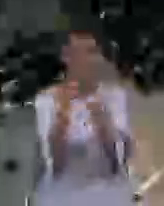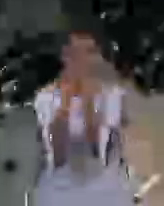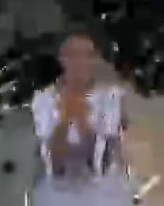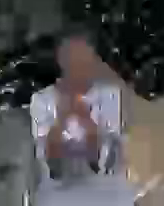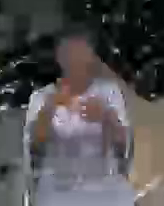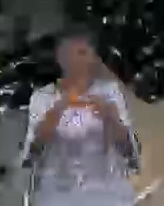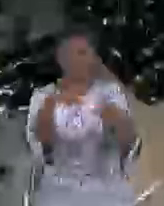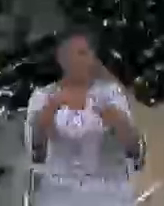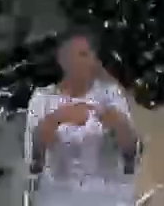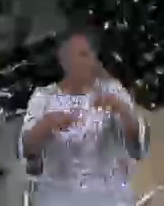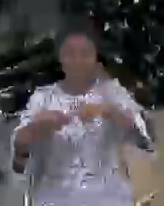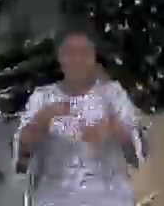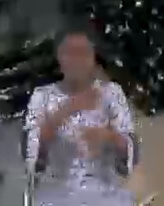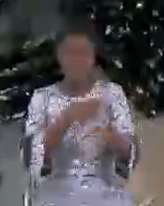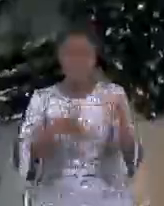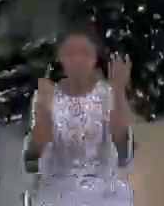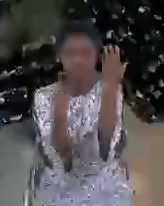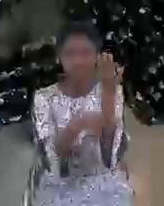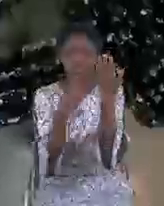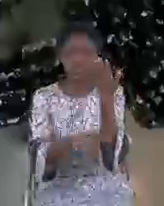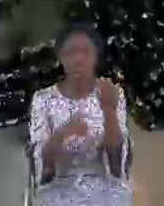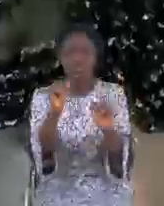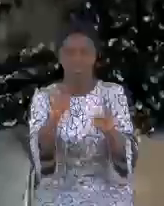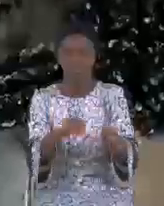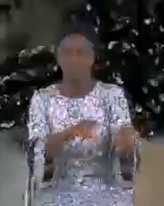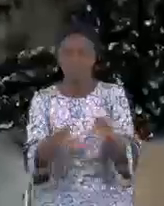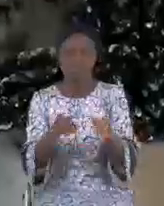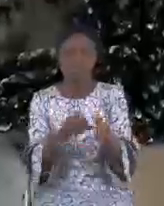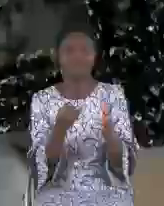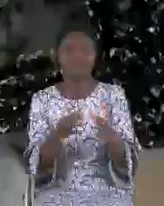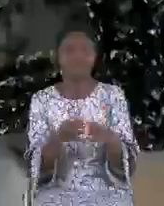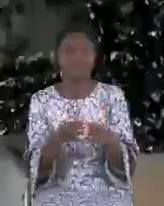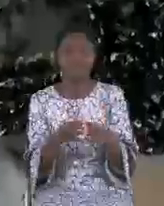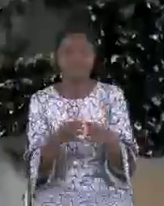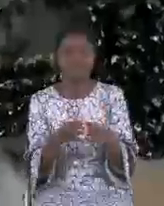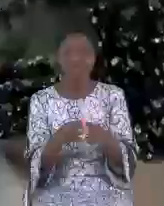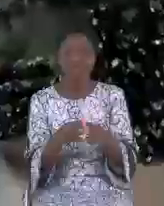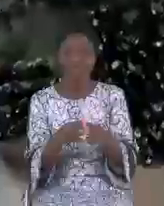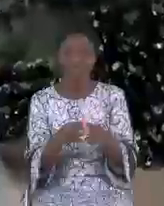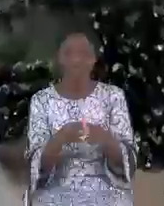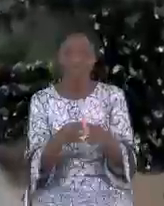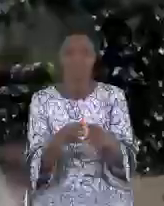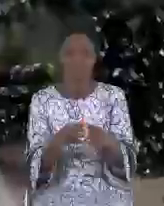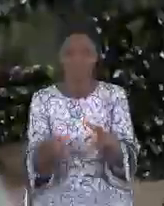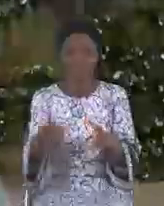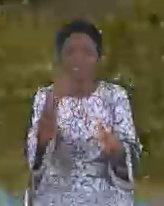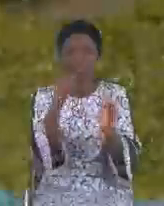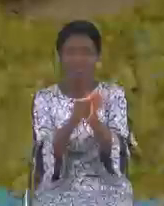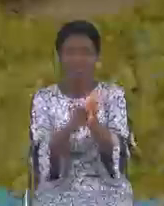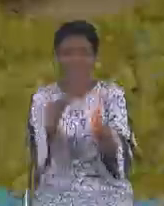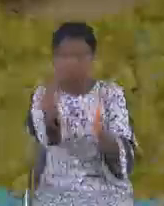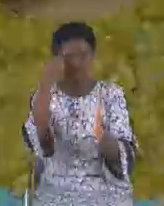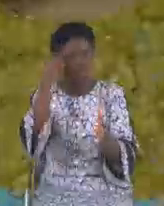4. It says in verse 4 there, it says, because that he had been often bound